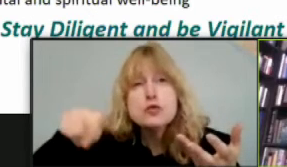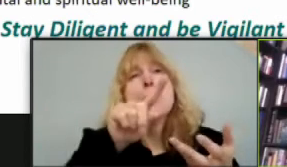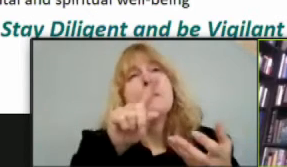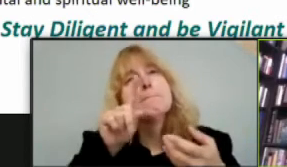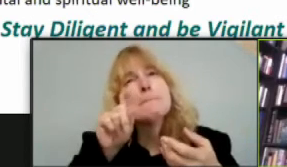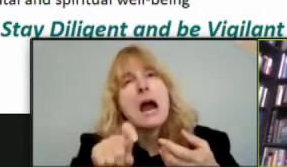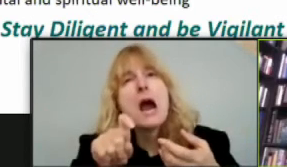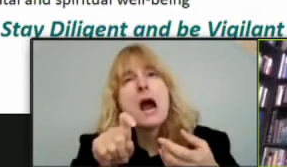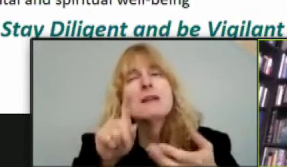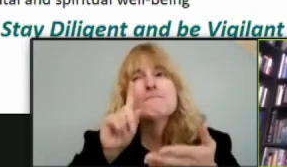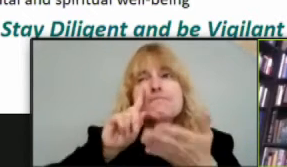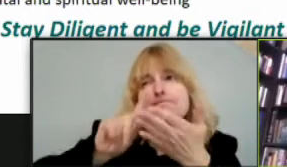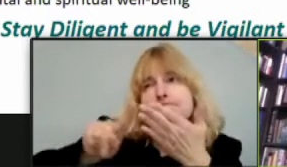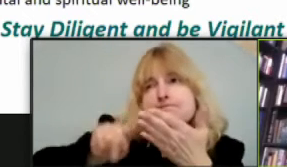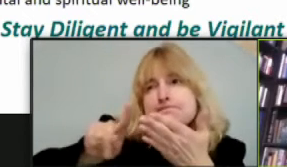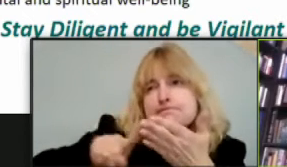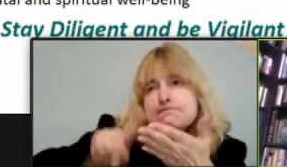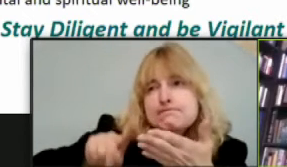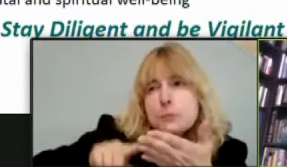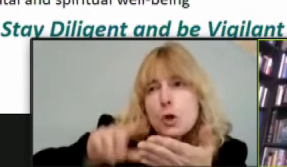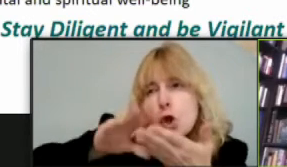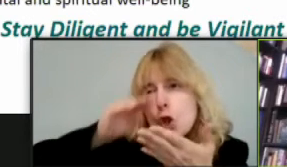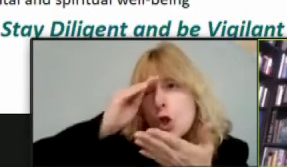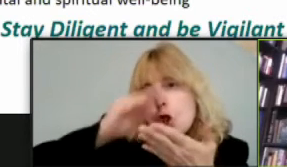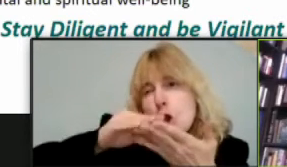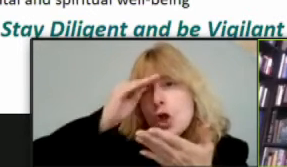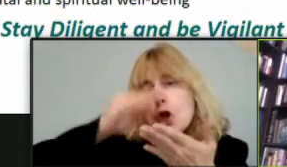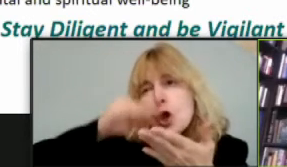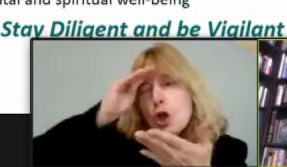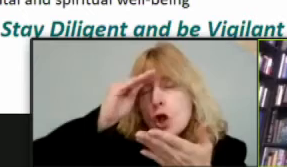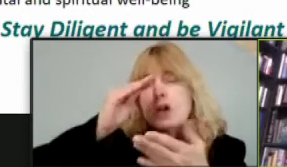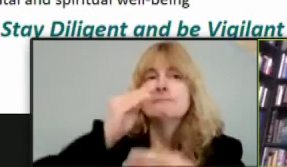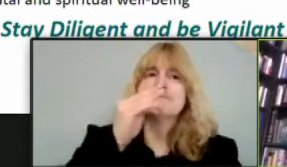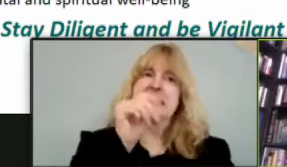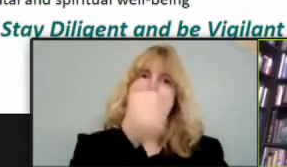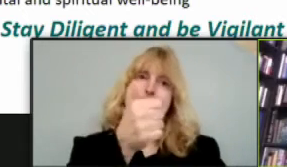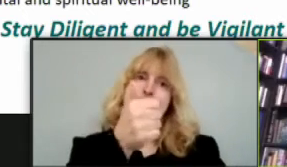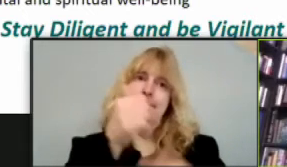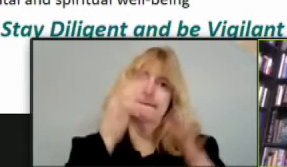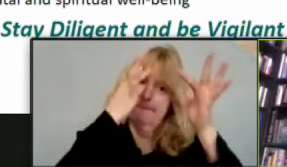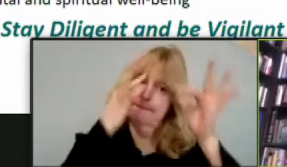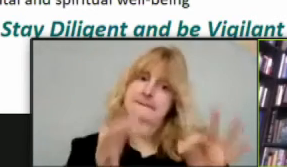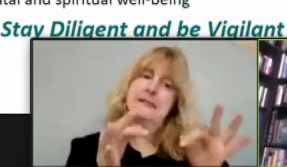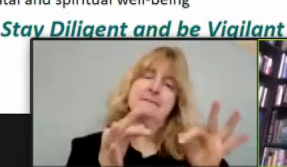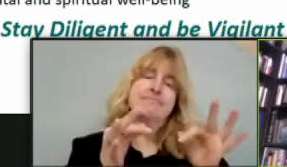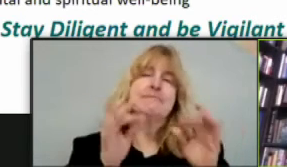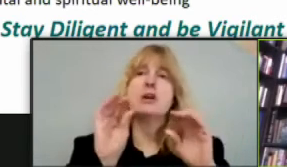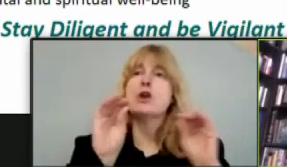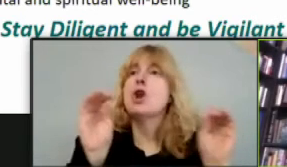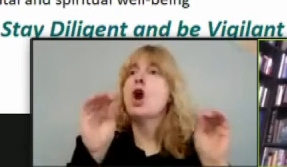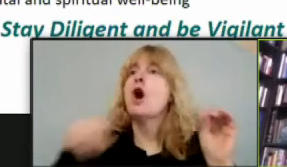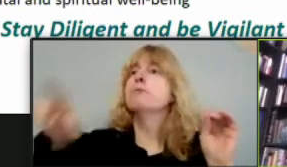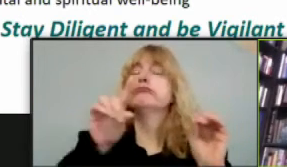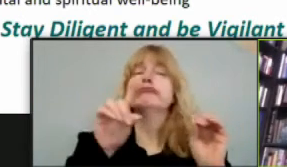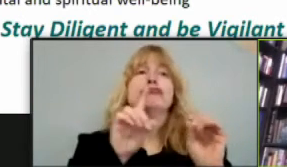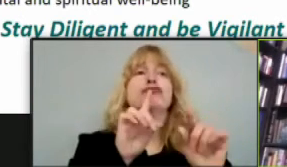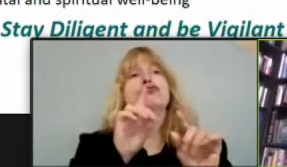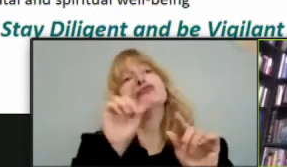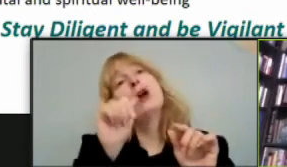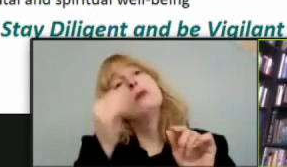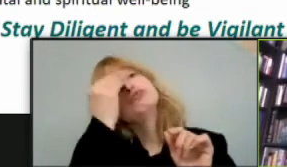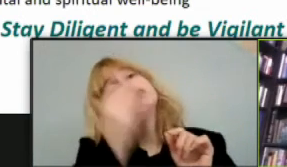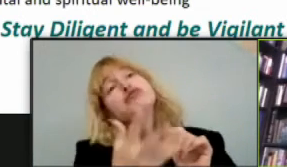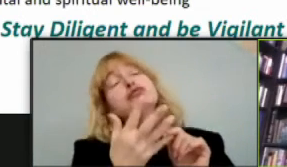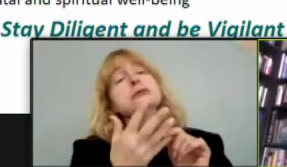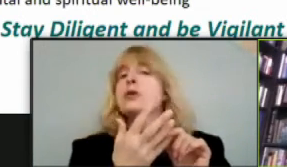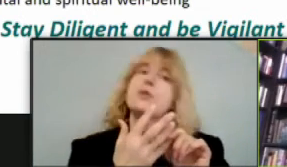on learning yourself. And that means that nobody can tell you what to do. This is something you have to weigh the benefits versus